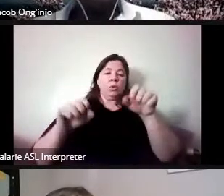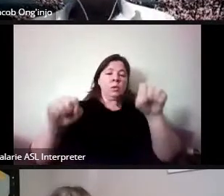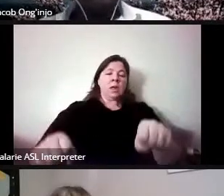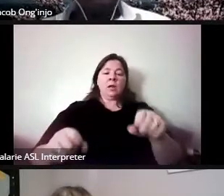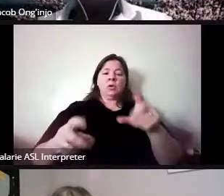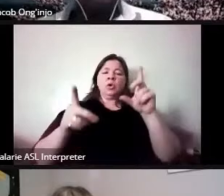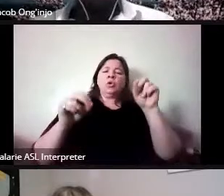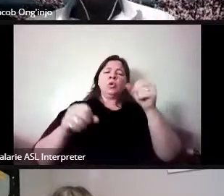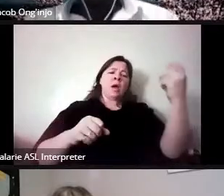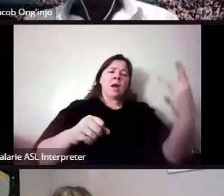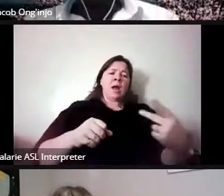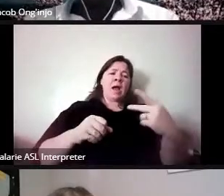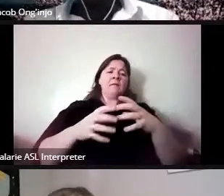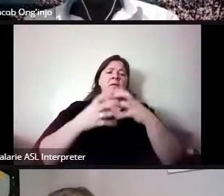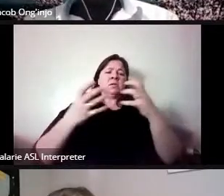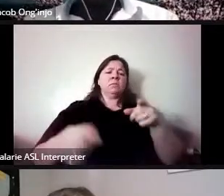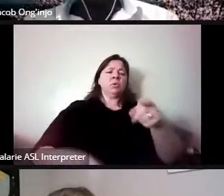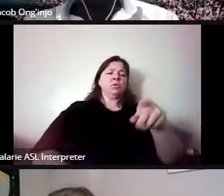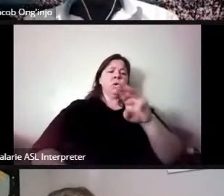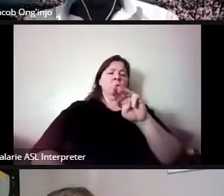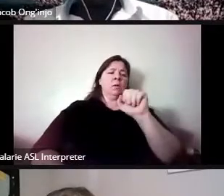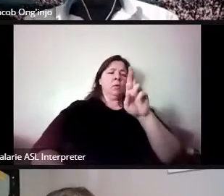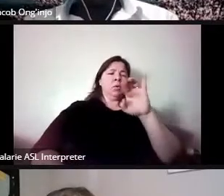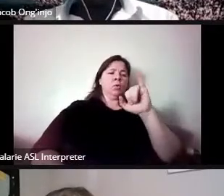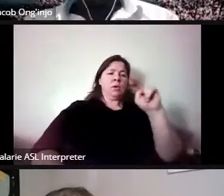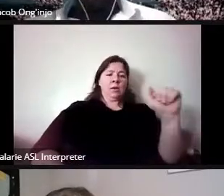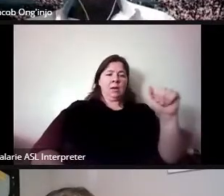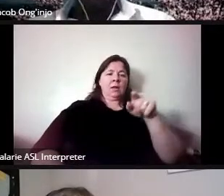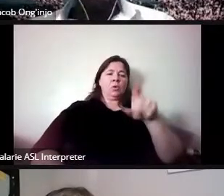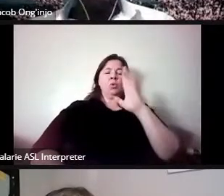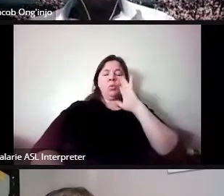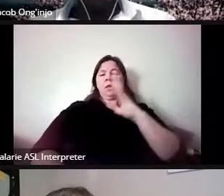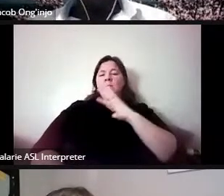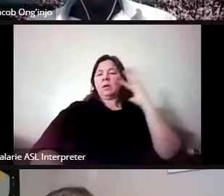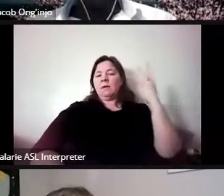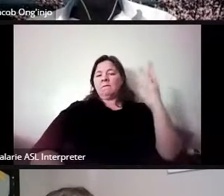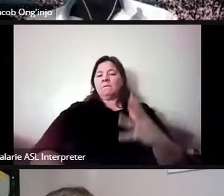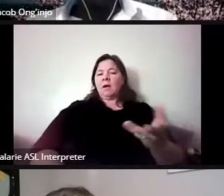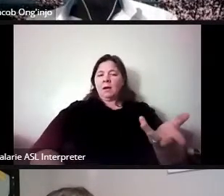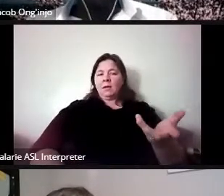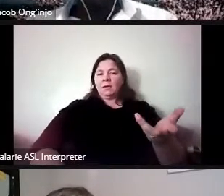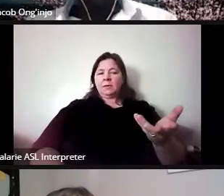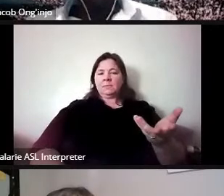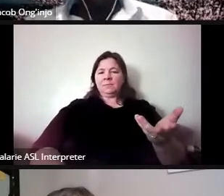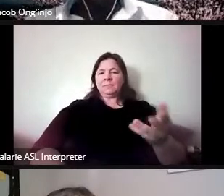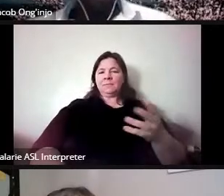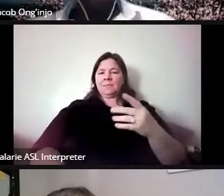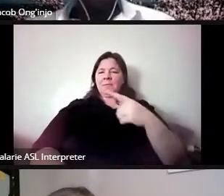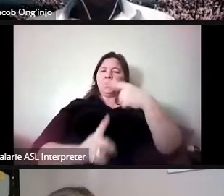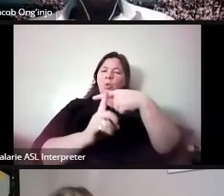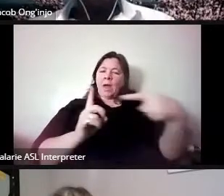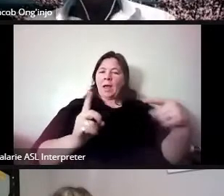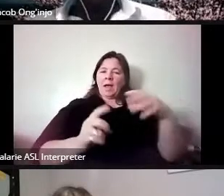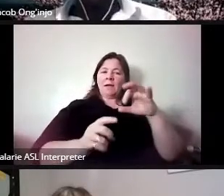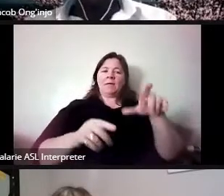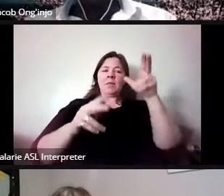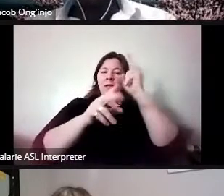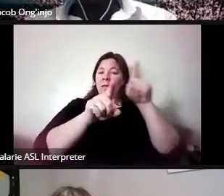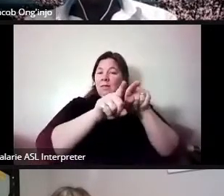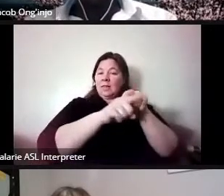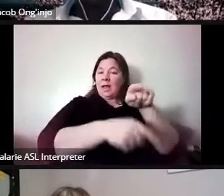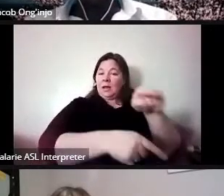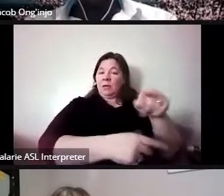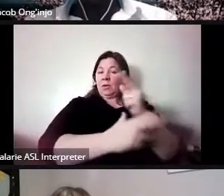as much as Marina, and you guys will be fine. Just half, 50% as much as the Energized Bunny, and you'll do